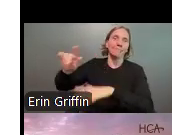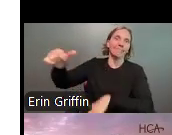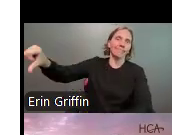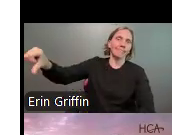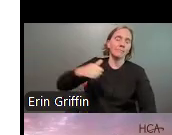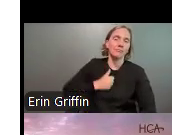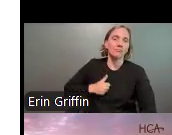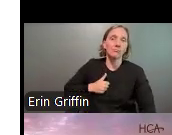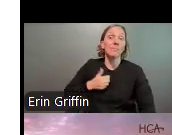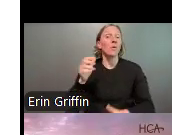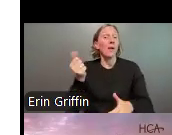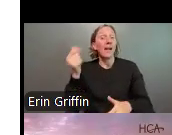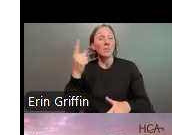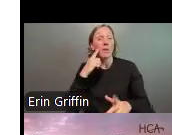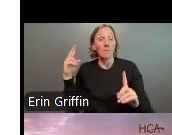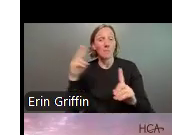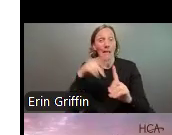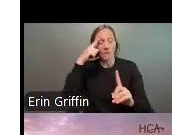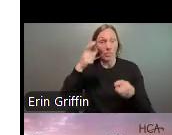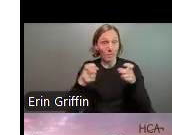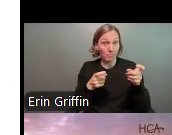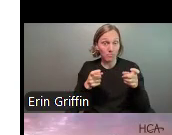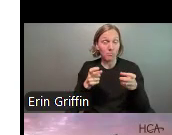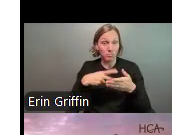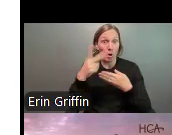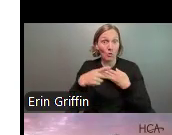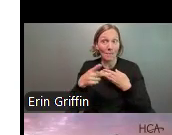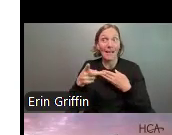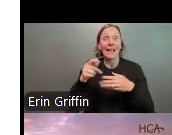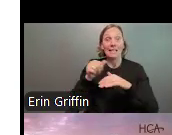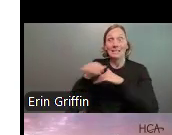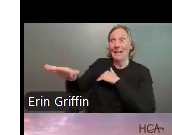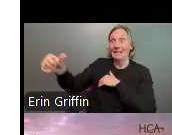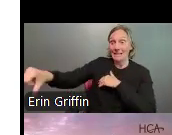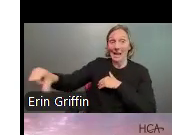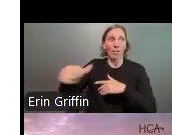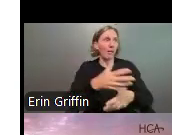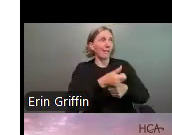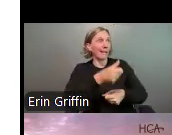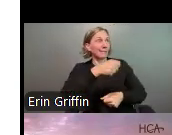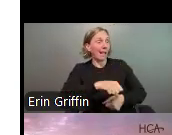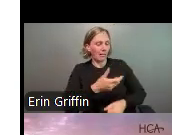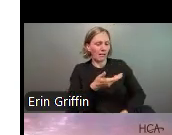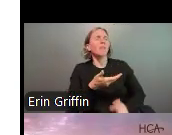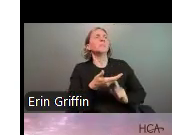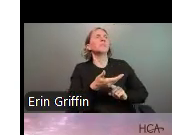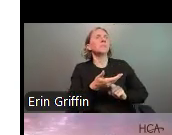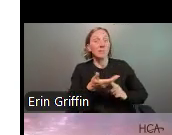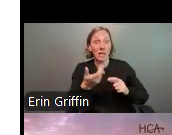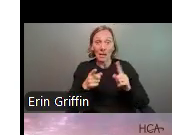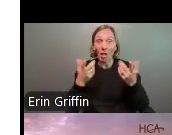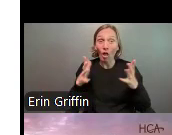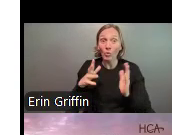anybody who applies for the program and receives a denial and submitted a completed application on or after